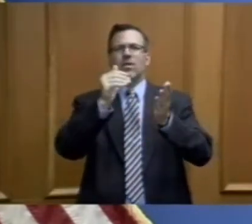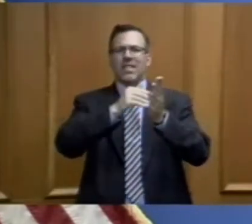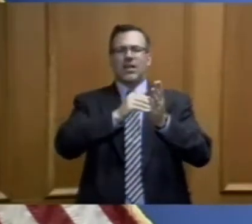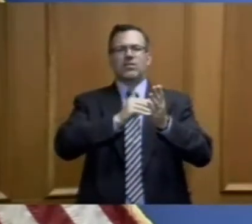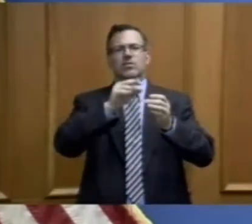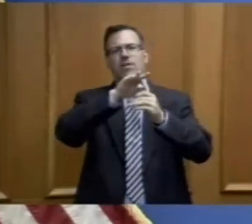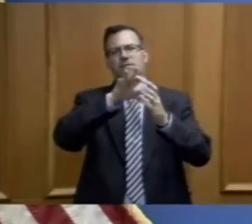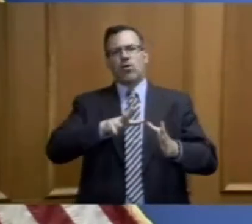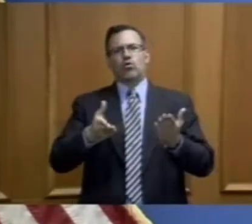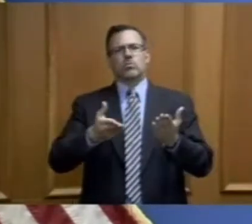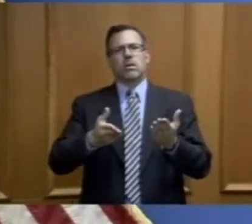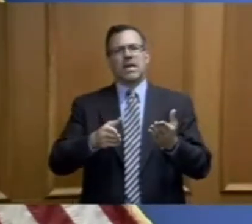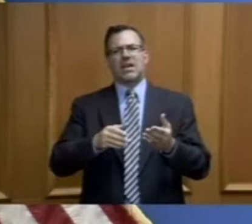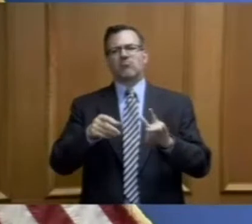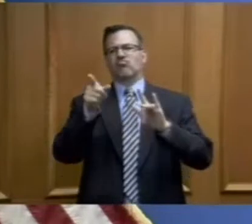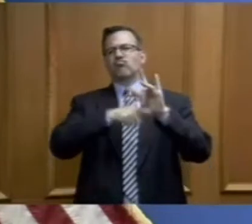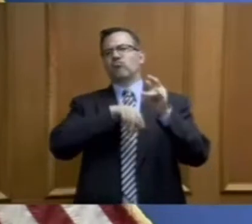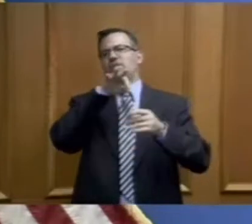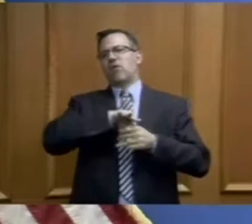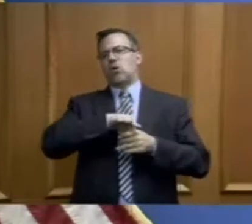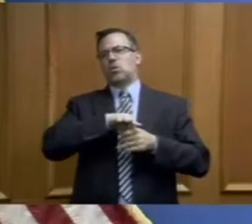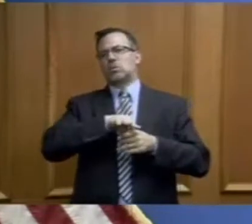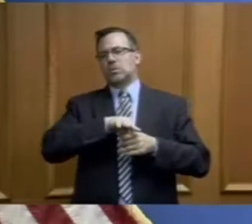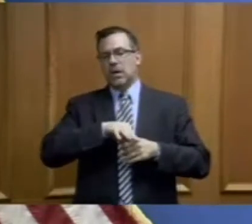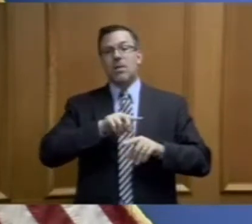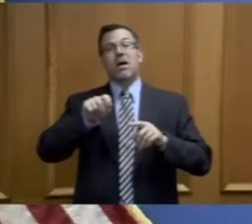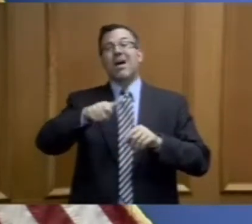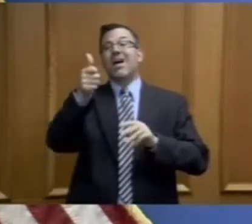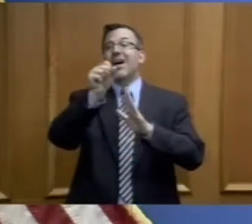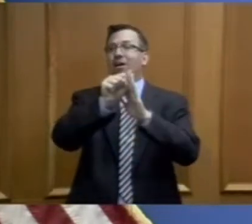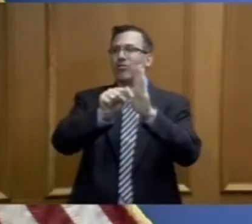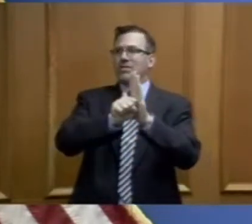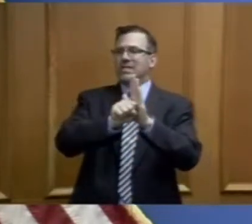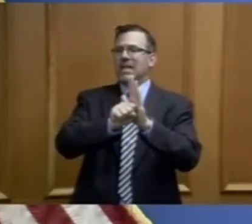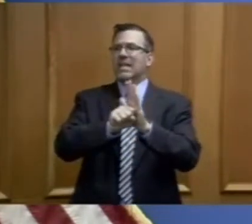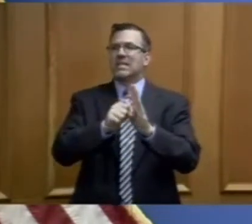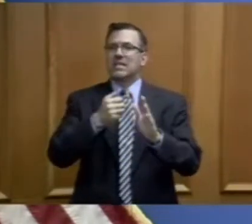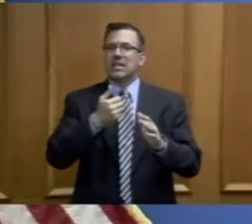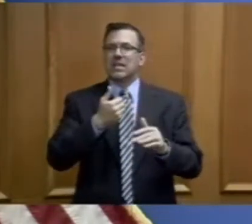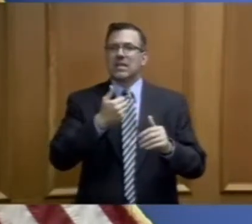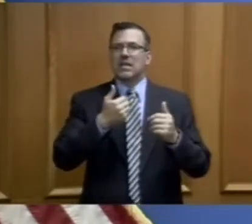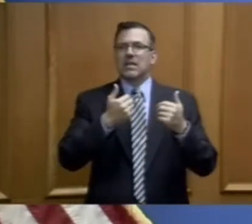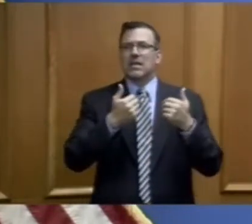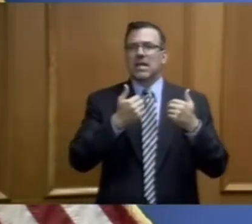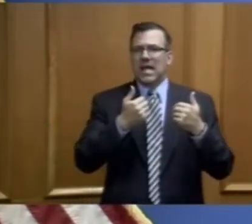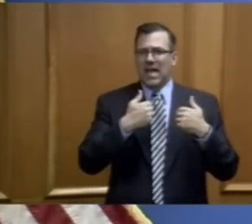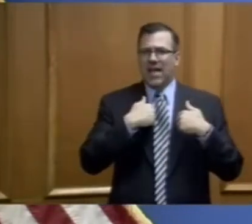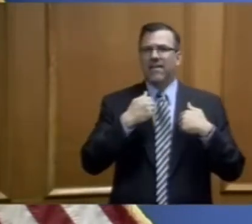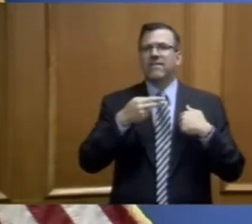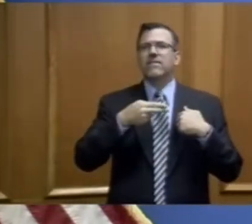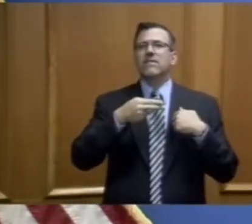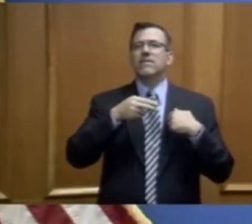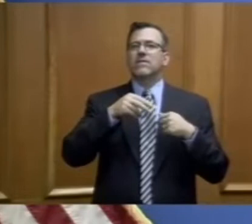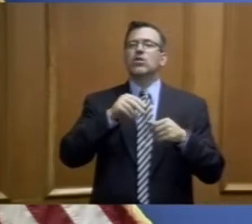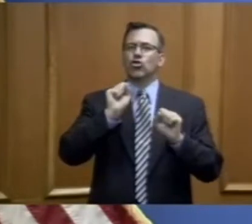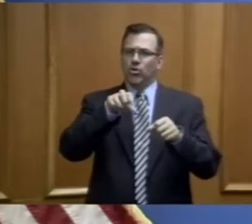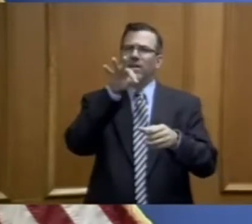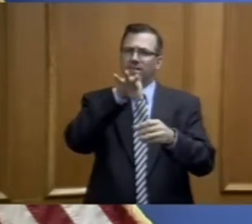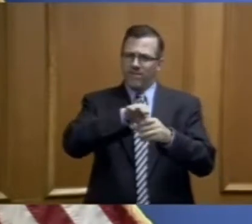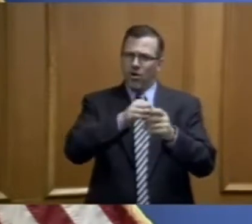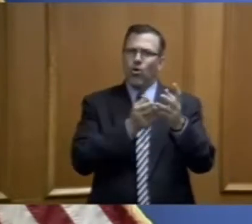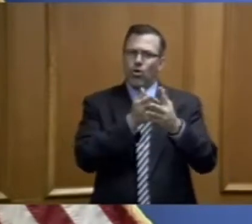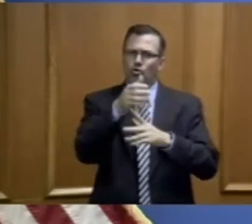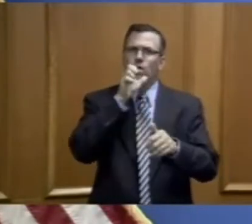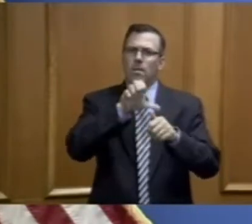the state. But other states have a greater frequency of vote by mail. The state of Oregon does vote by mail exclusively and